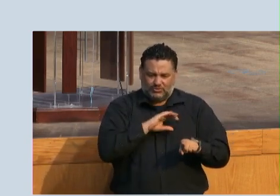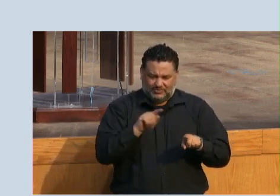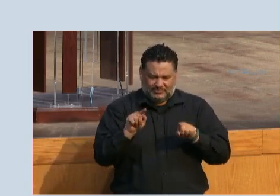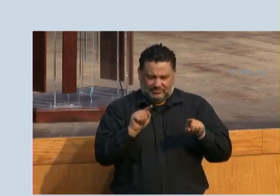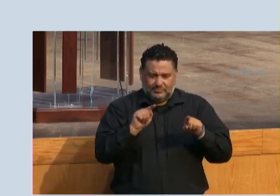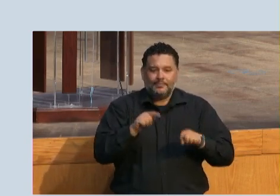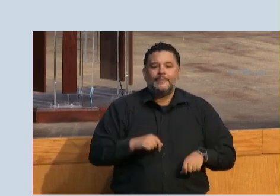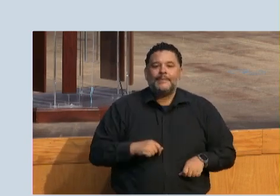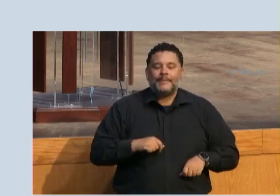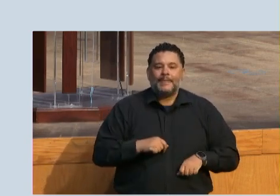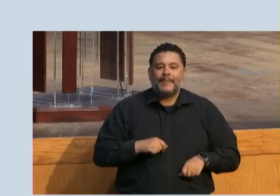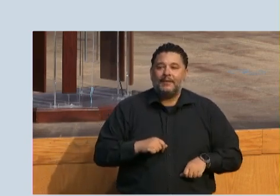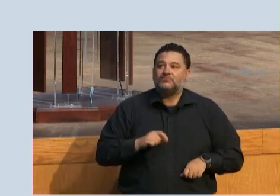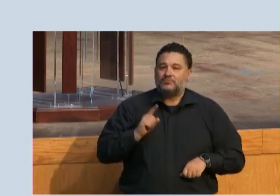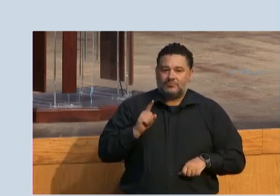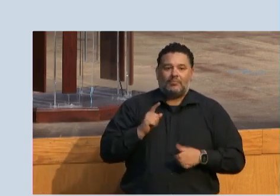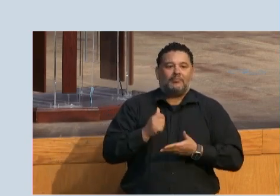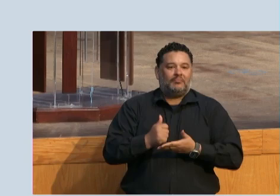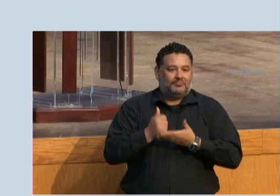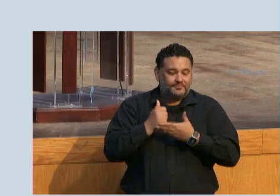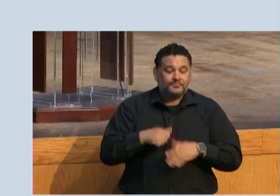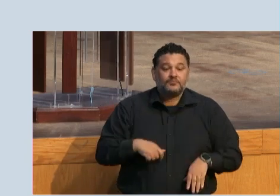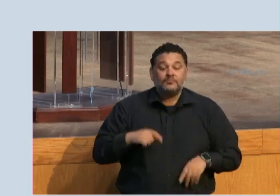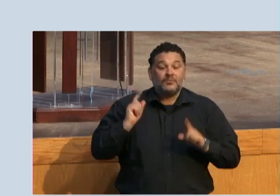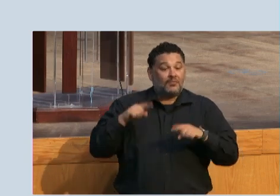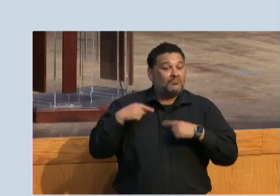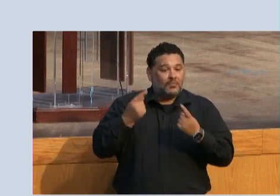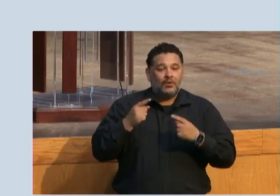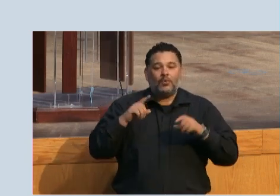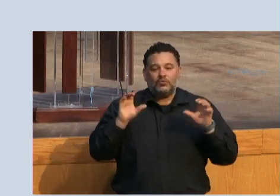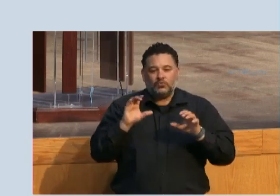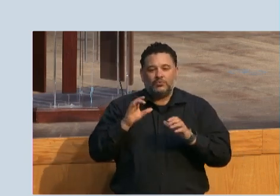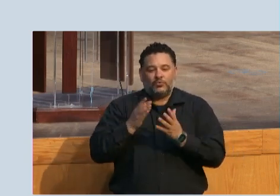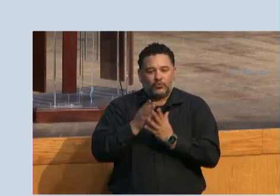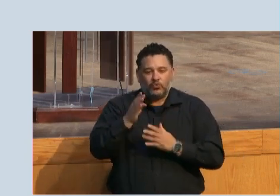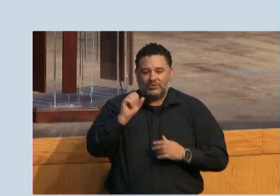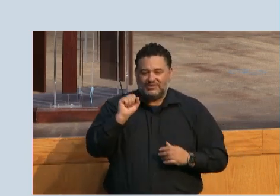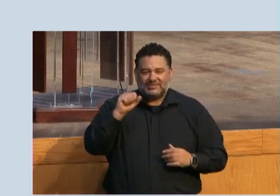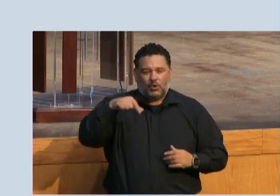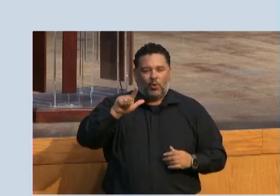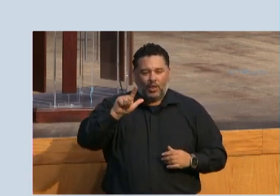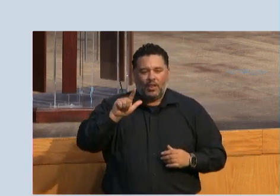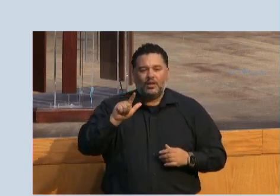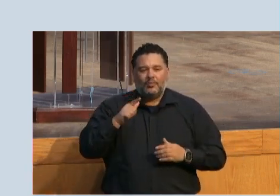And historically, we've done this through those SQL procedures of